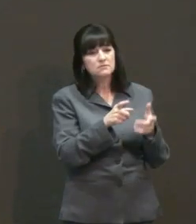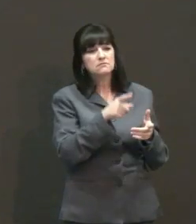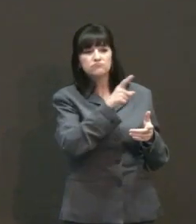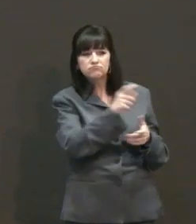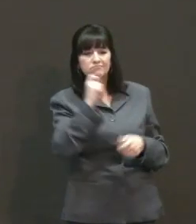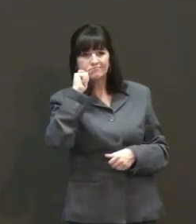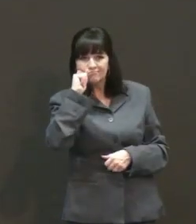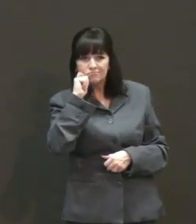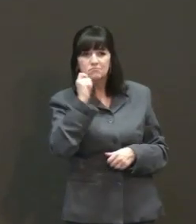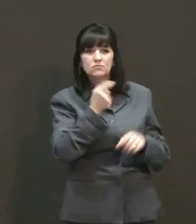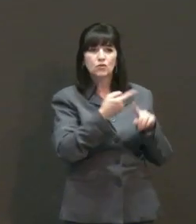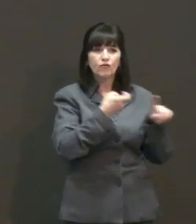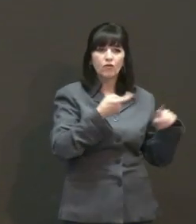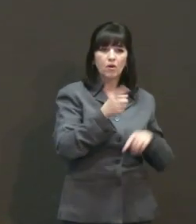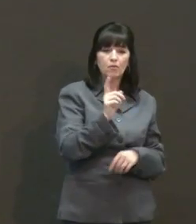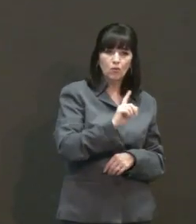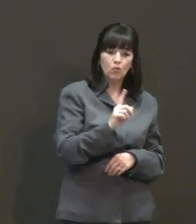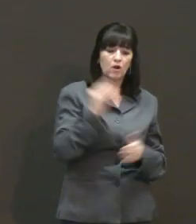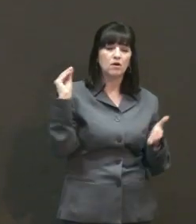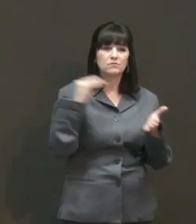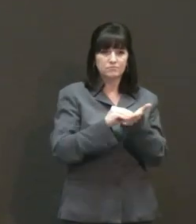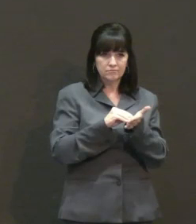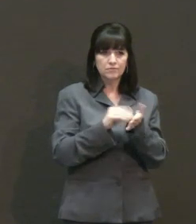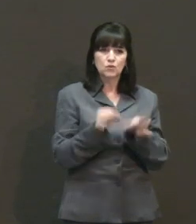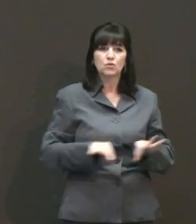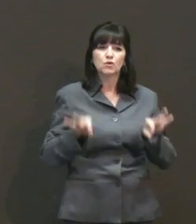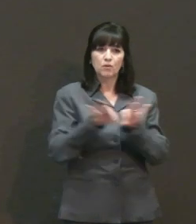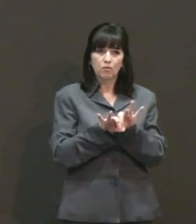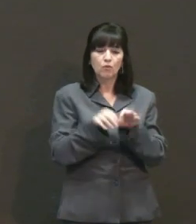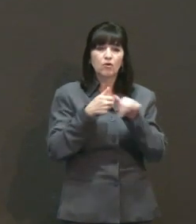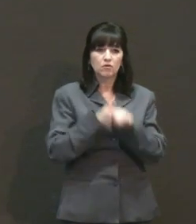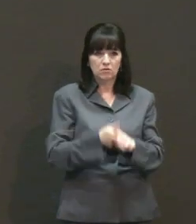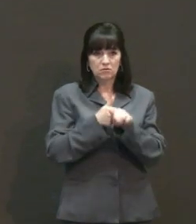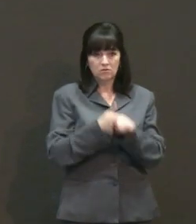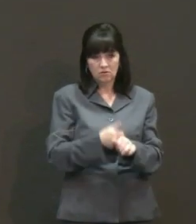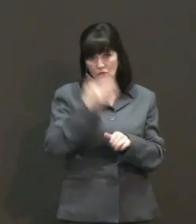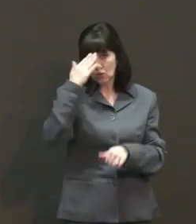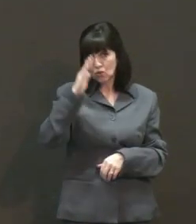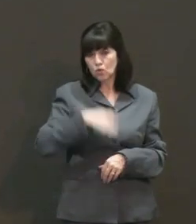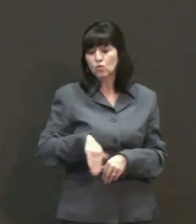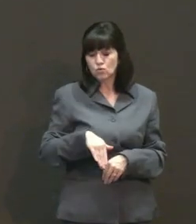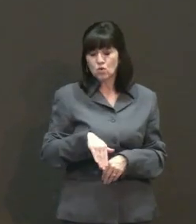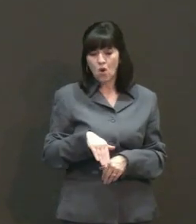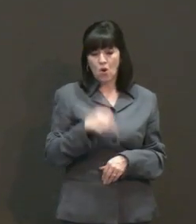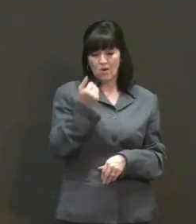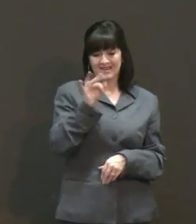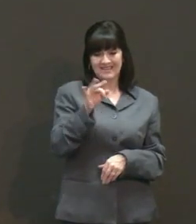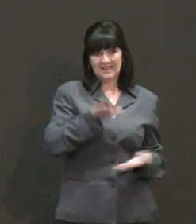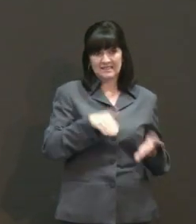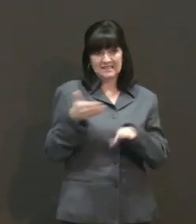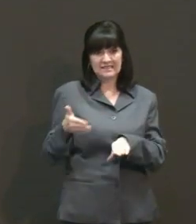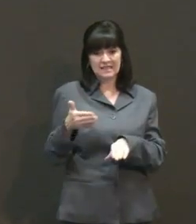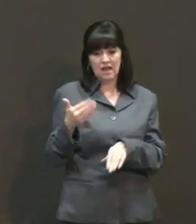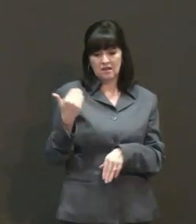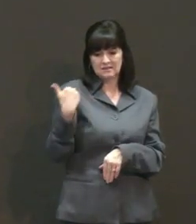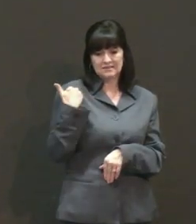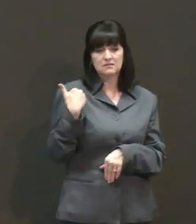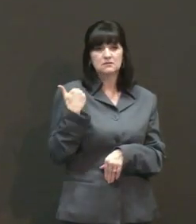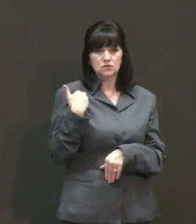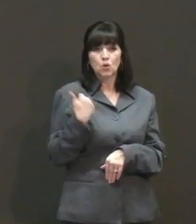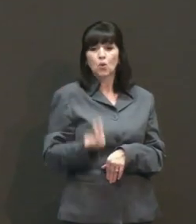that. What we do know is that out of the 19 deaths so far, 3 have been persons of color.